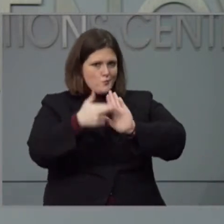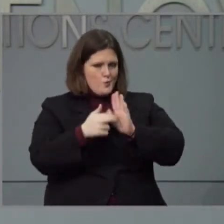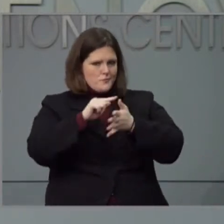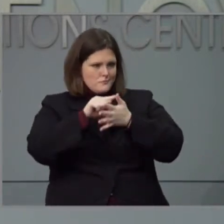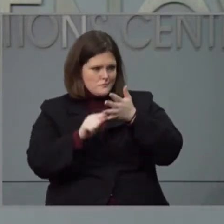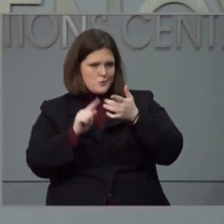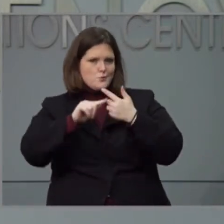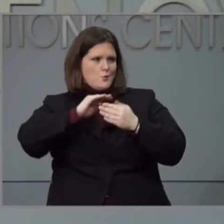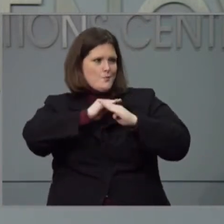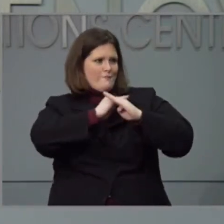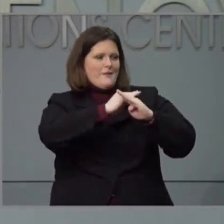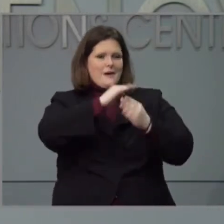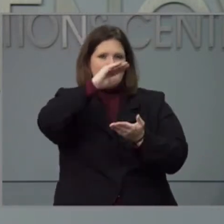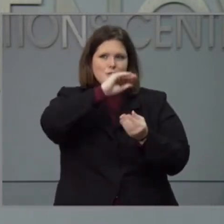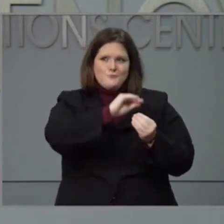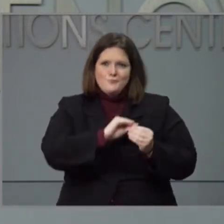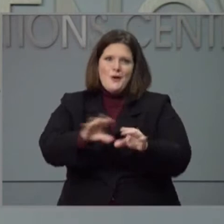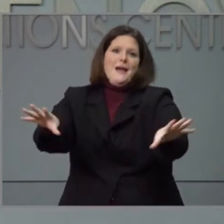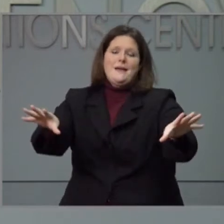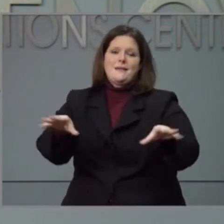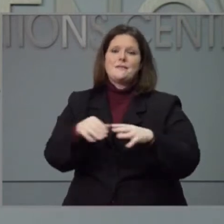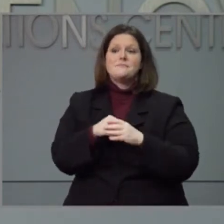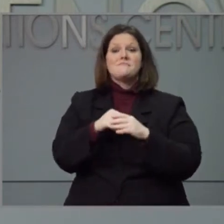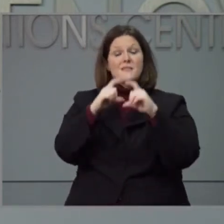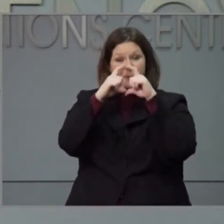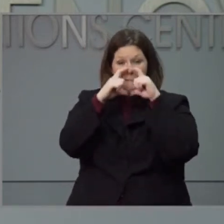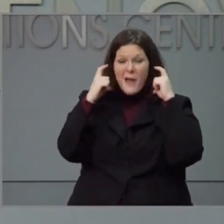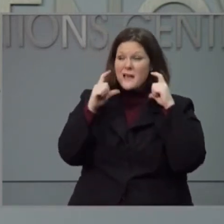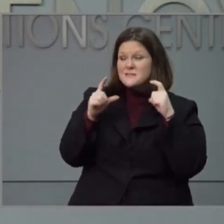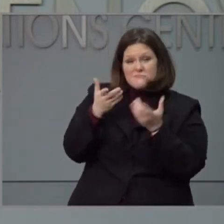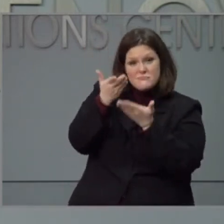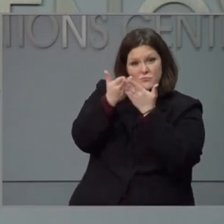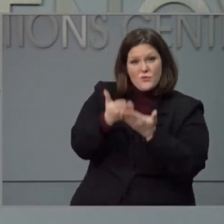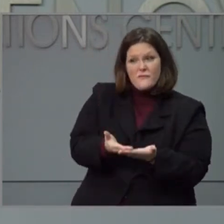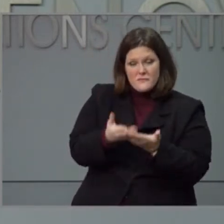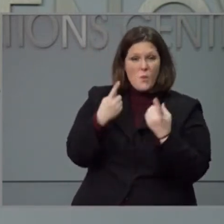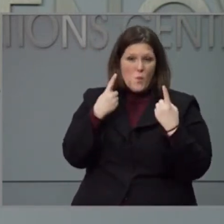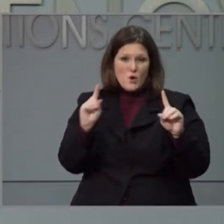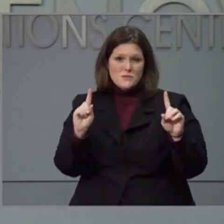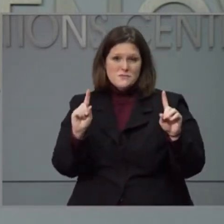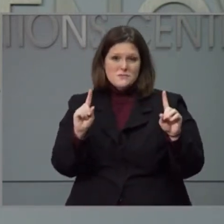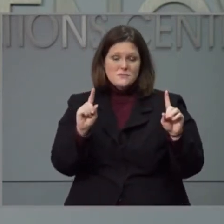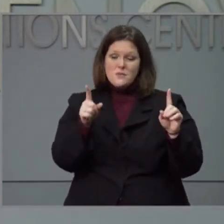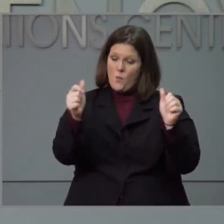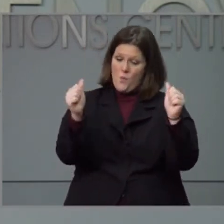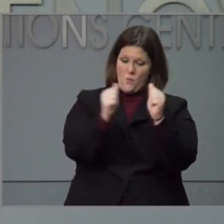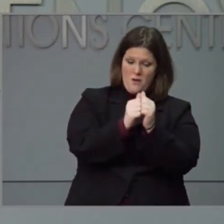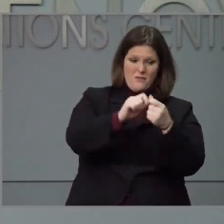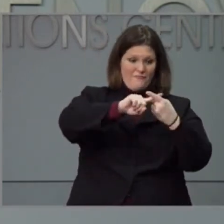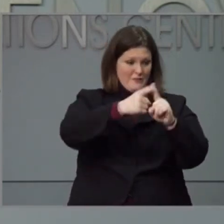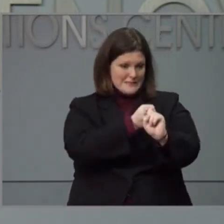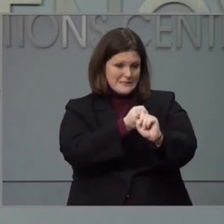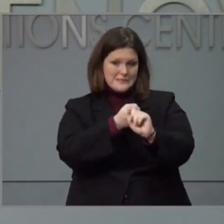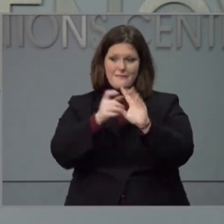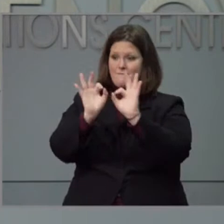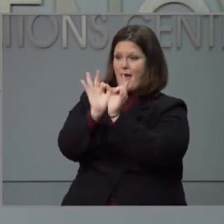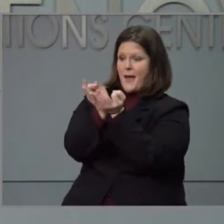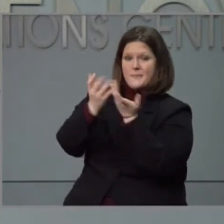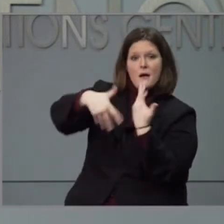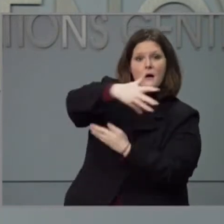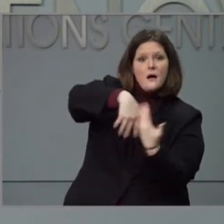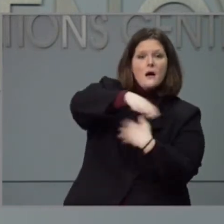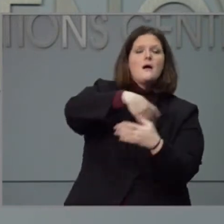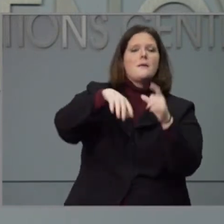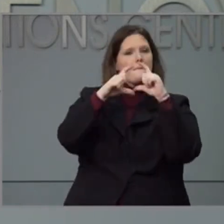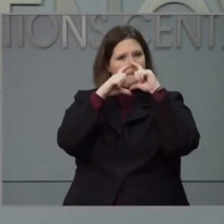that masks work, that we need to be wearing masks all the time, even when you are with friends and family, I think that's the important